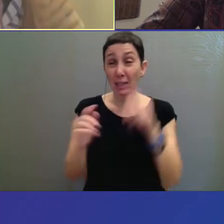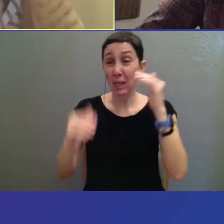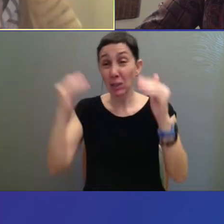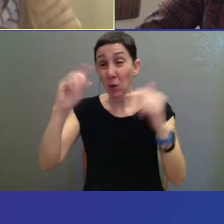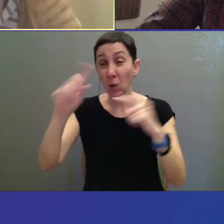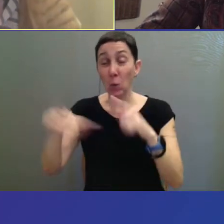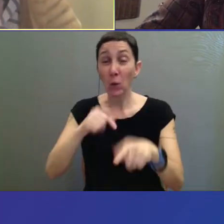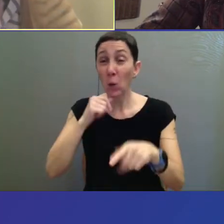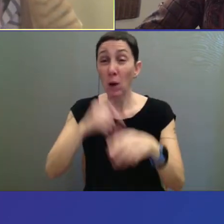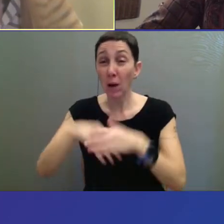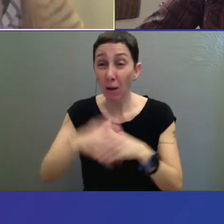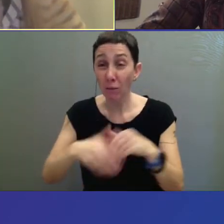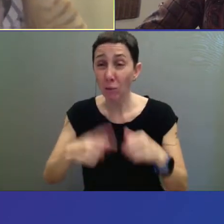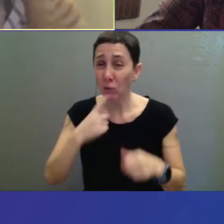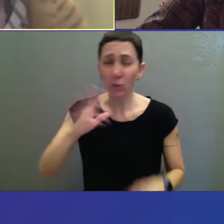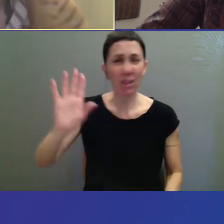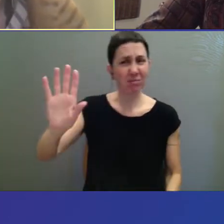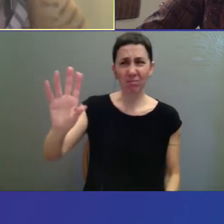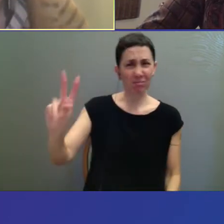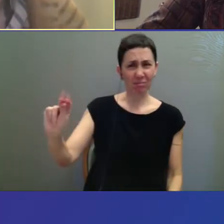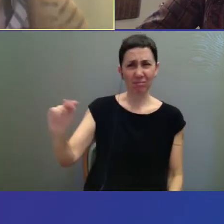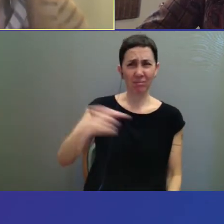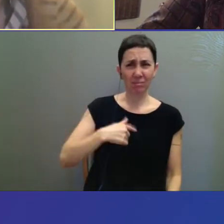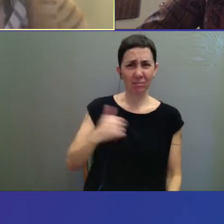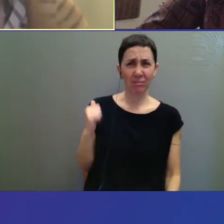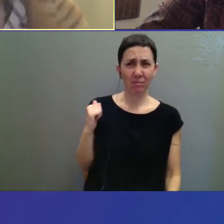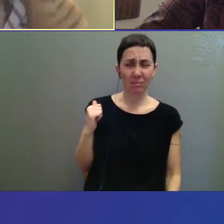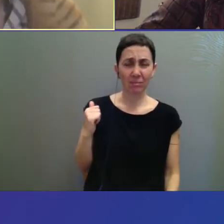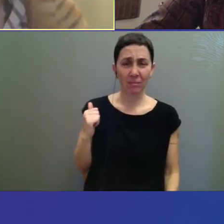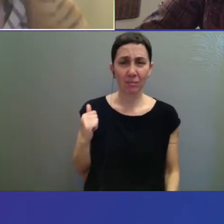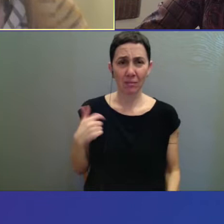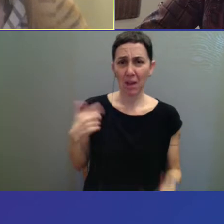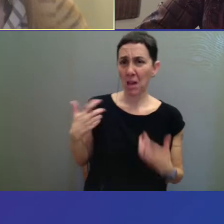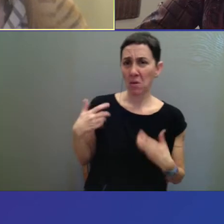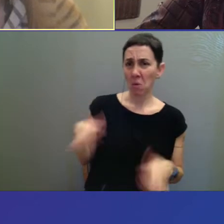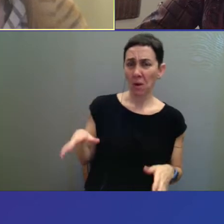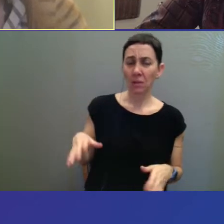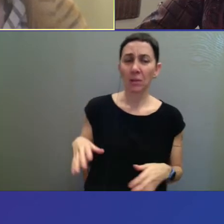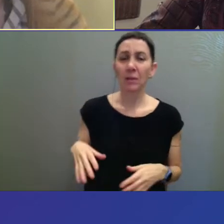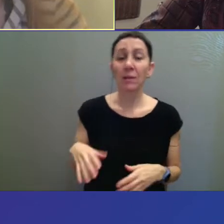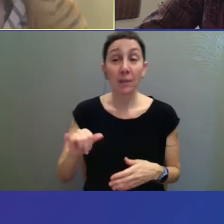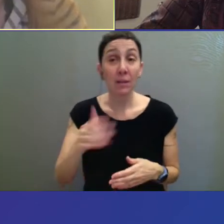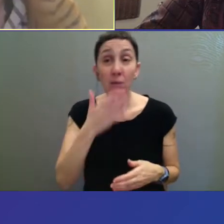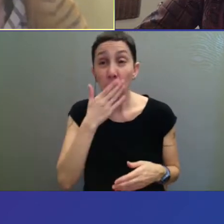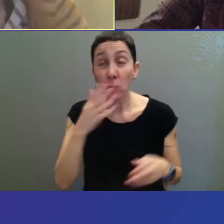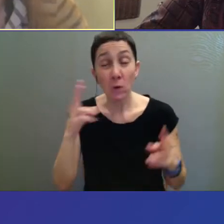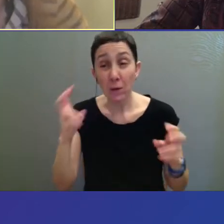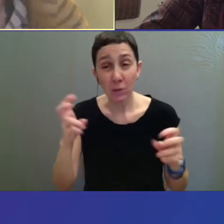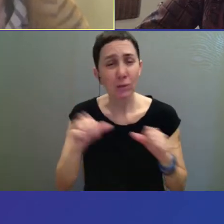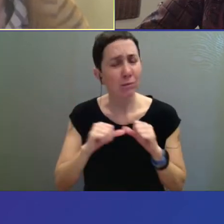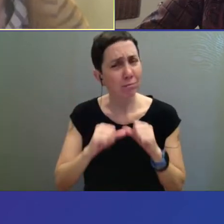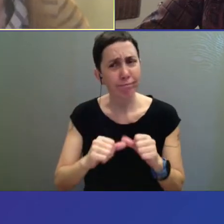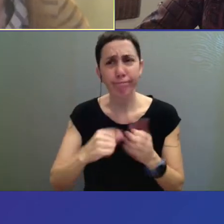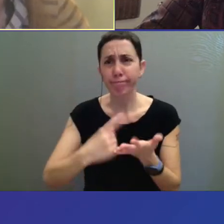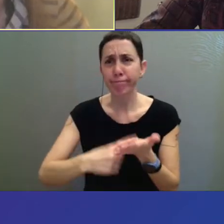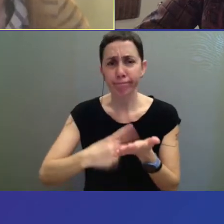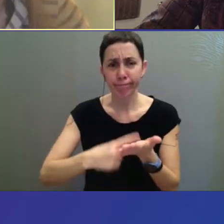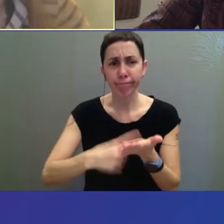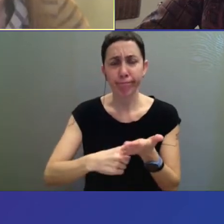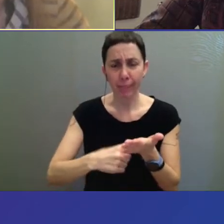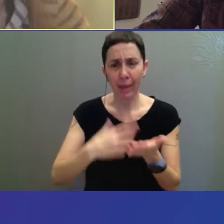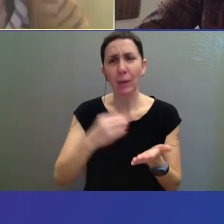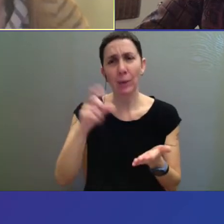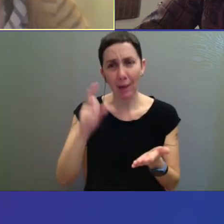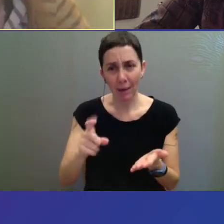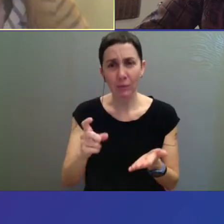uncomfortable to take those steps. But this is a good issue that we can always keep in conversation, especially with the kids, you know,